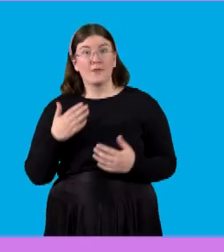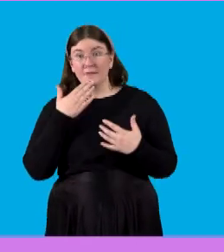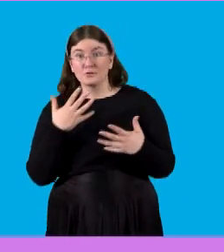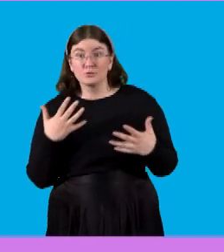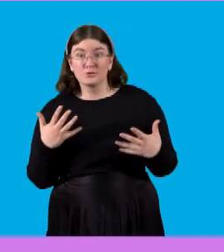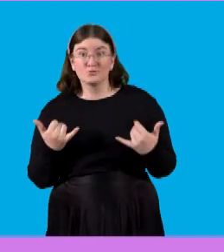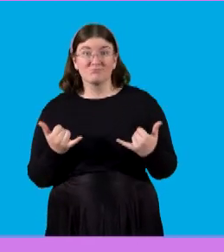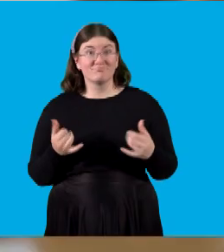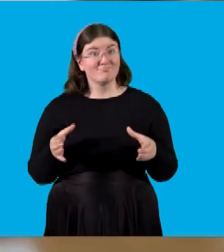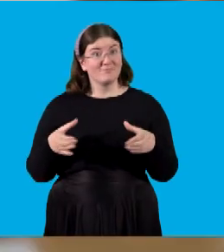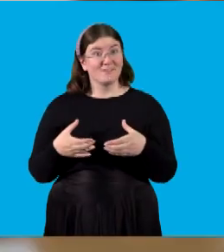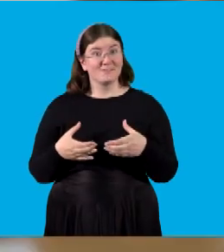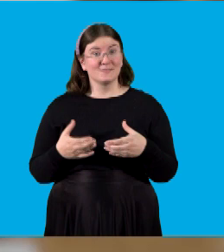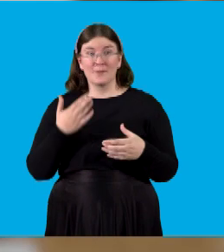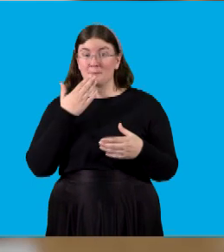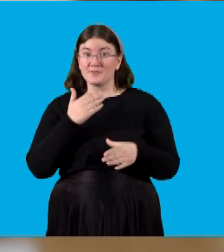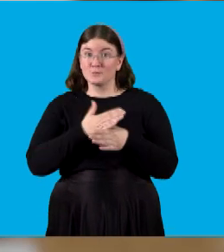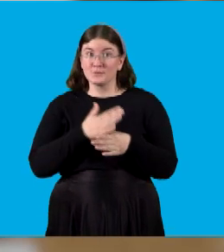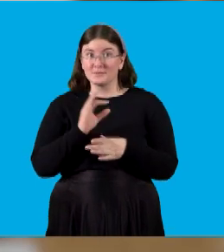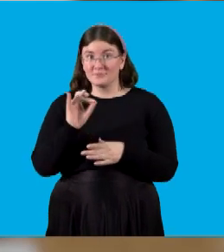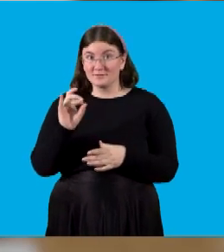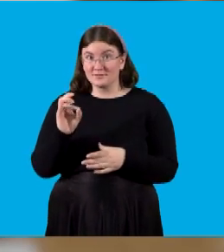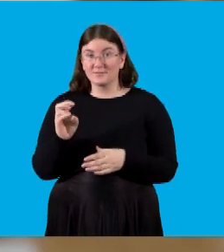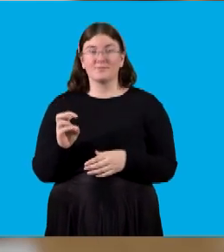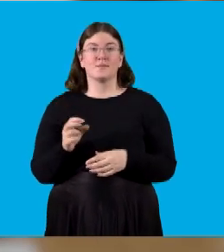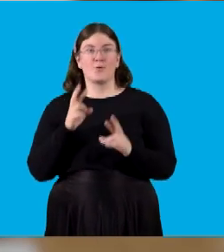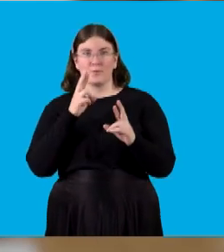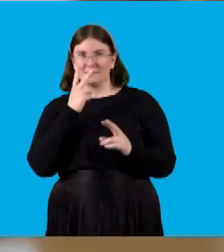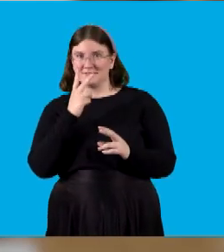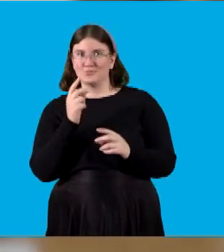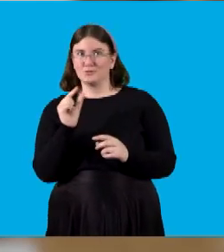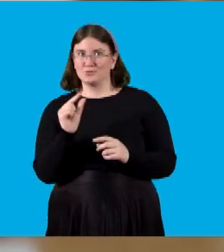Okay, guys, thank you so much for joining us today. Please work every